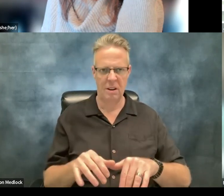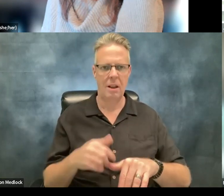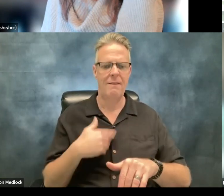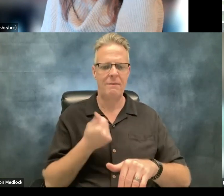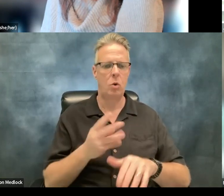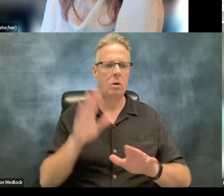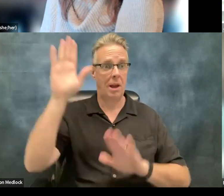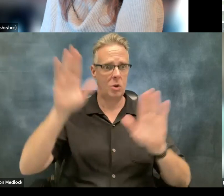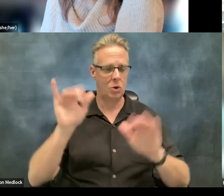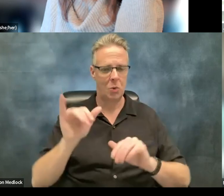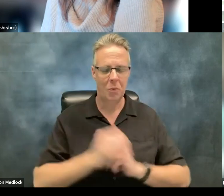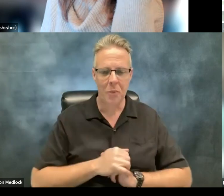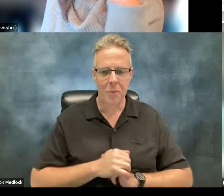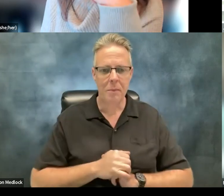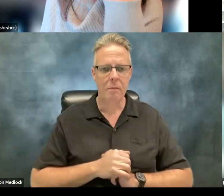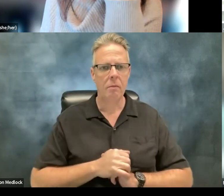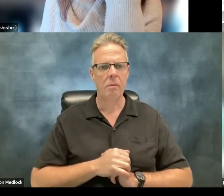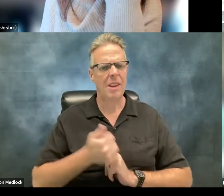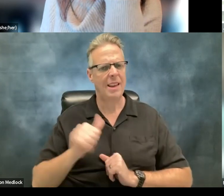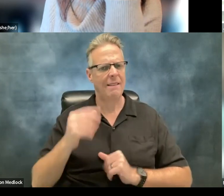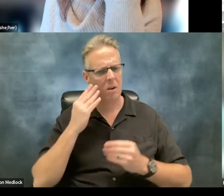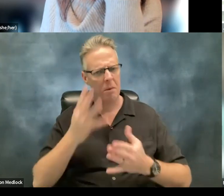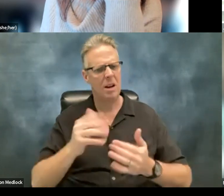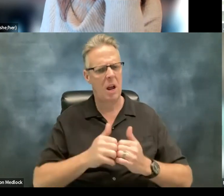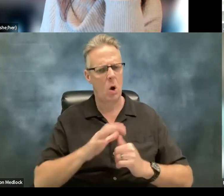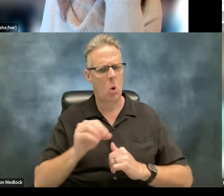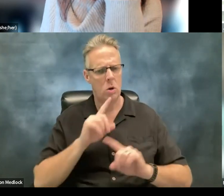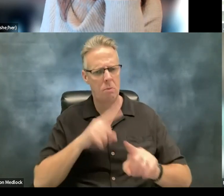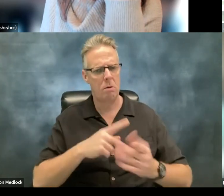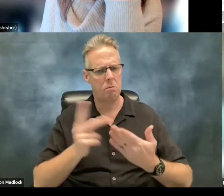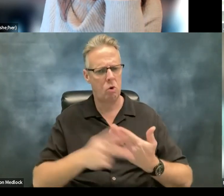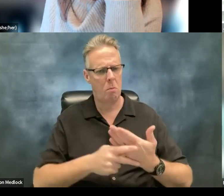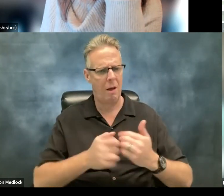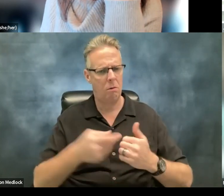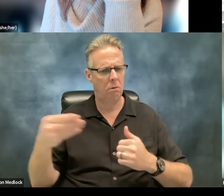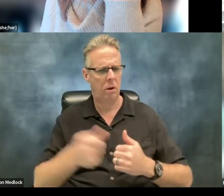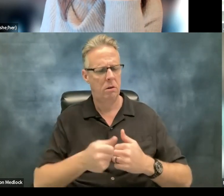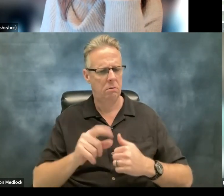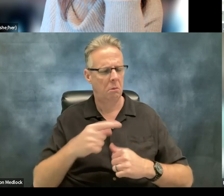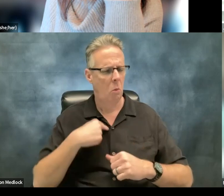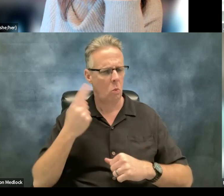hands raised as well. Do we have any information on how co-responder programs are funded typically?